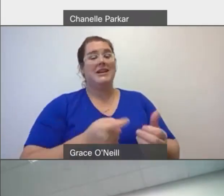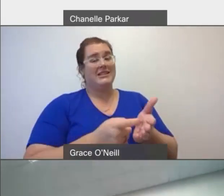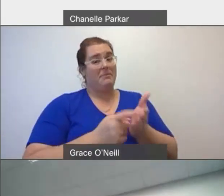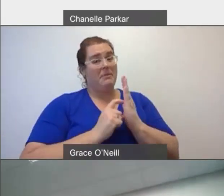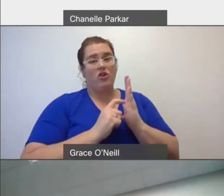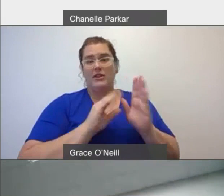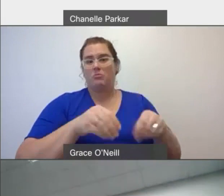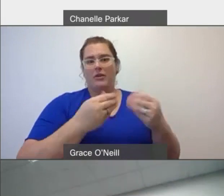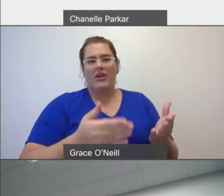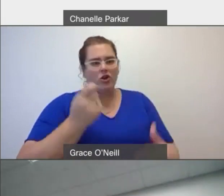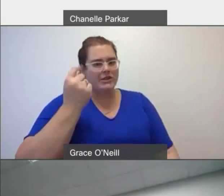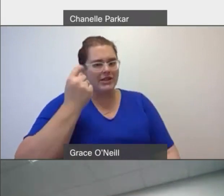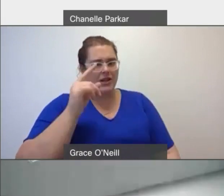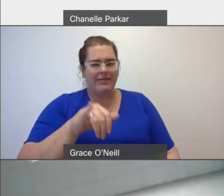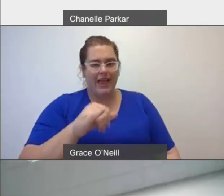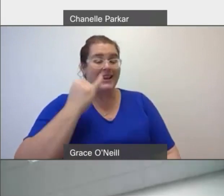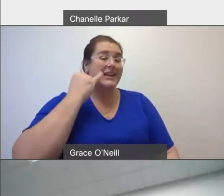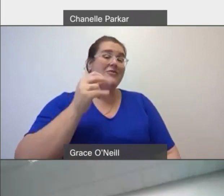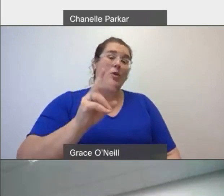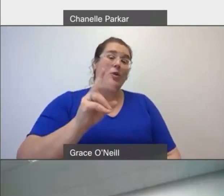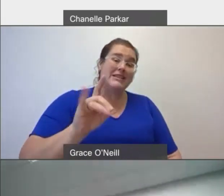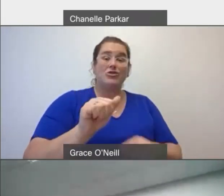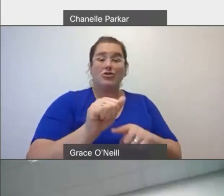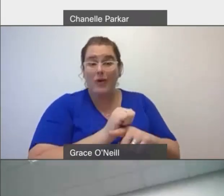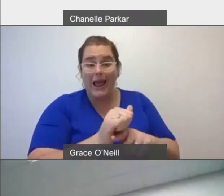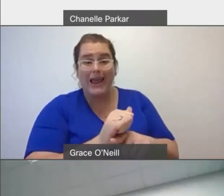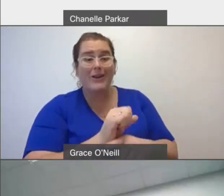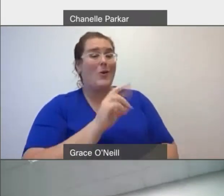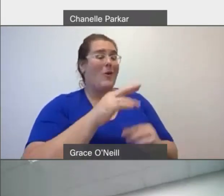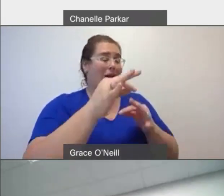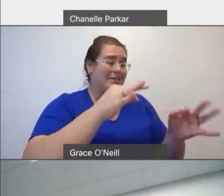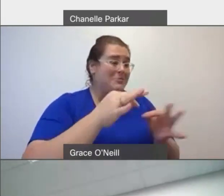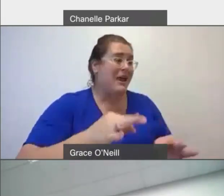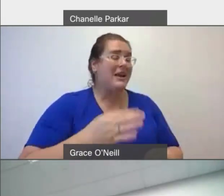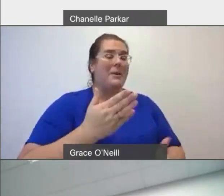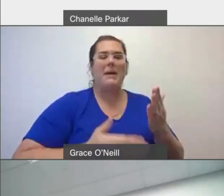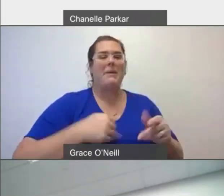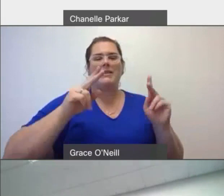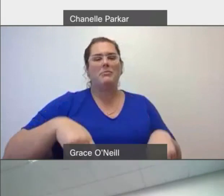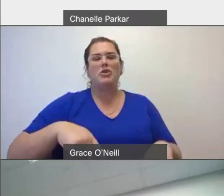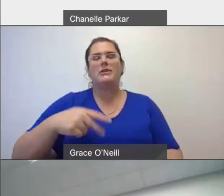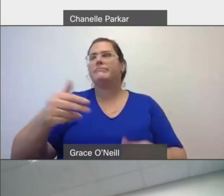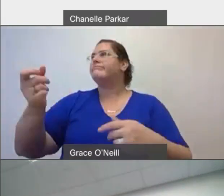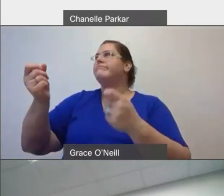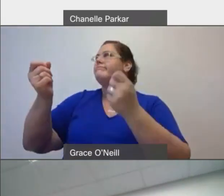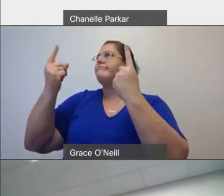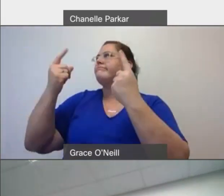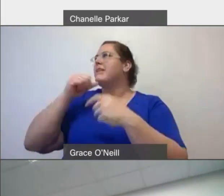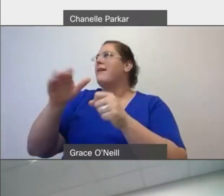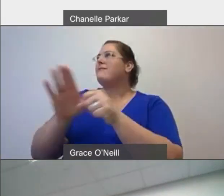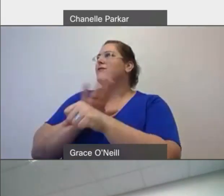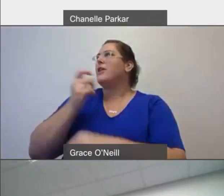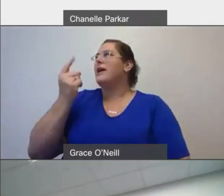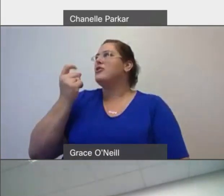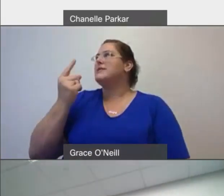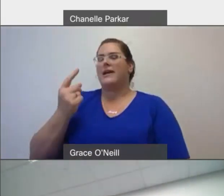if we did train or explain, there may be someone who didn't clearly understand. The possibility exists that they